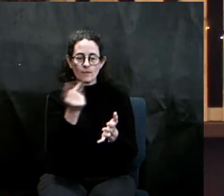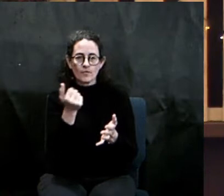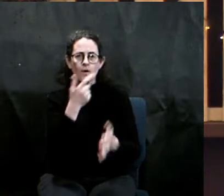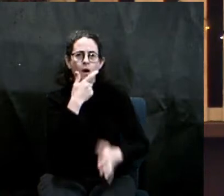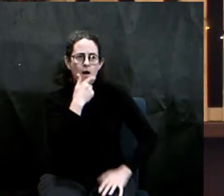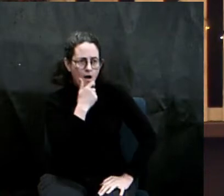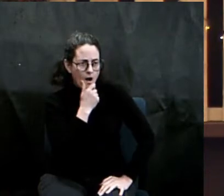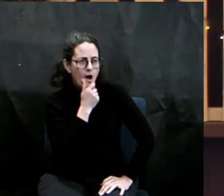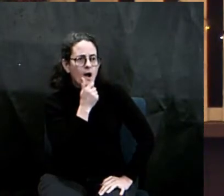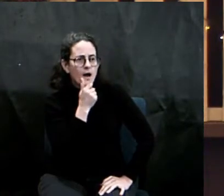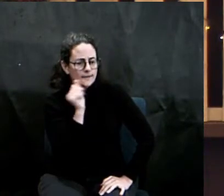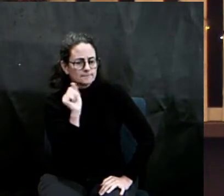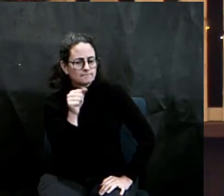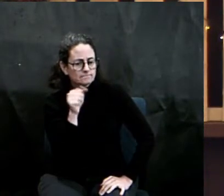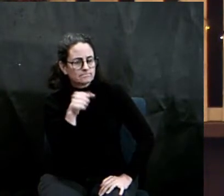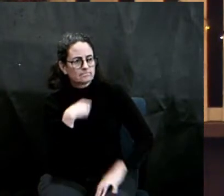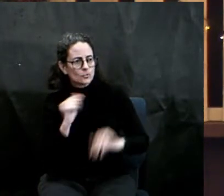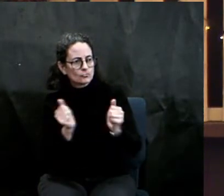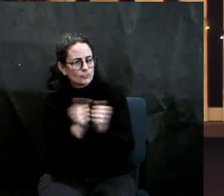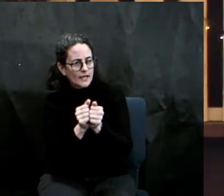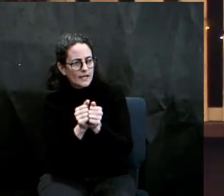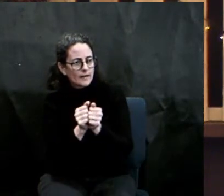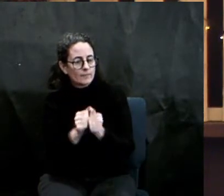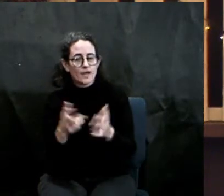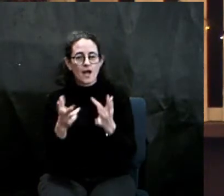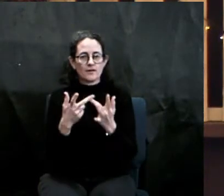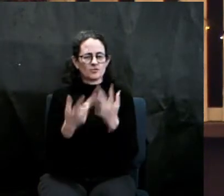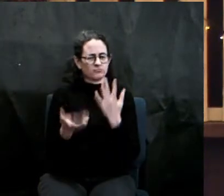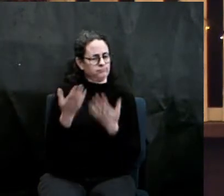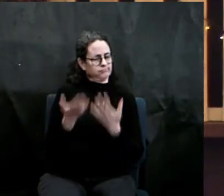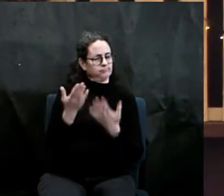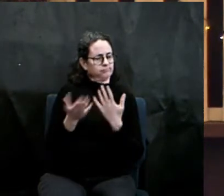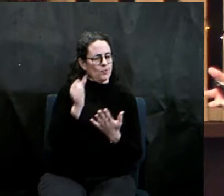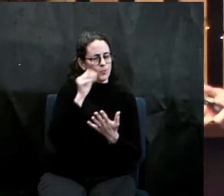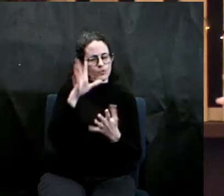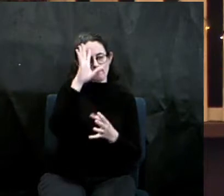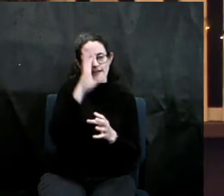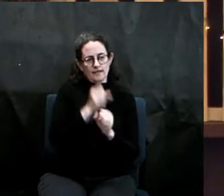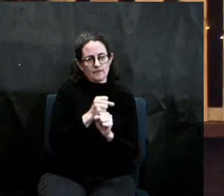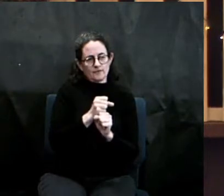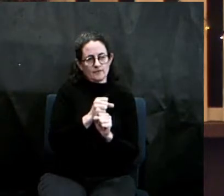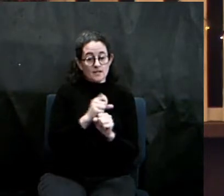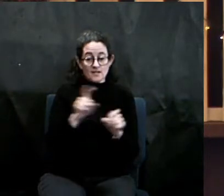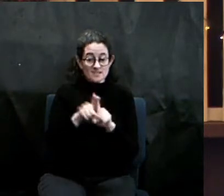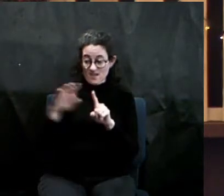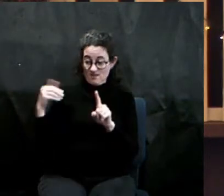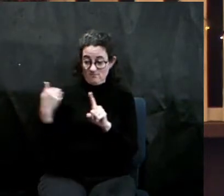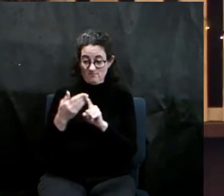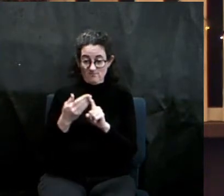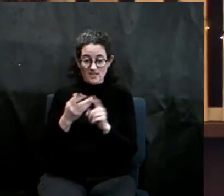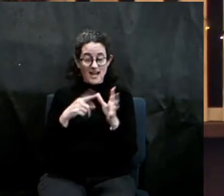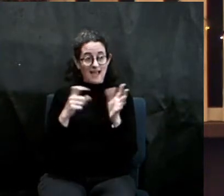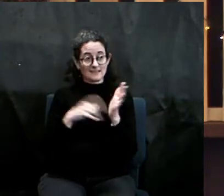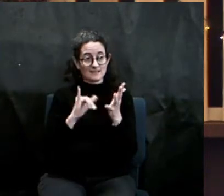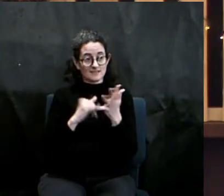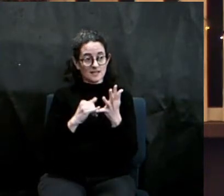said, but others would not believe. Now, again, that's the same reaction we've seen all through Acts, isn't it? Some are